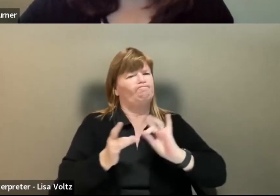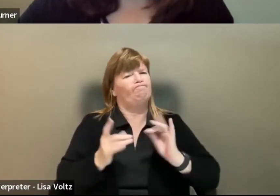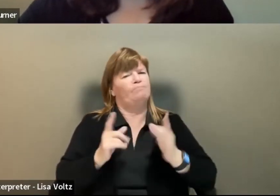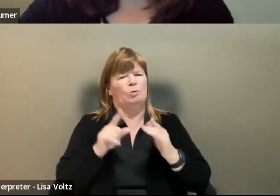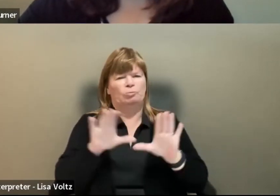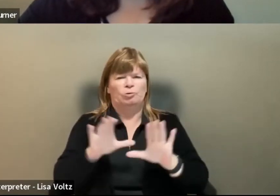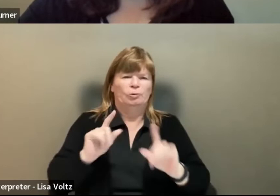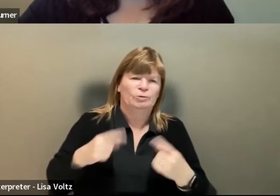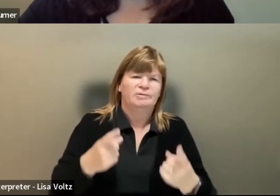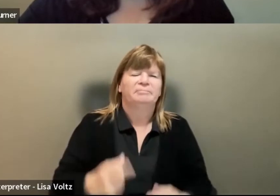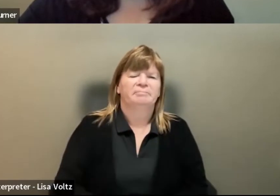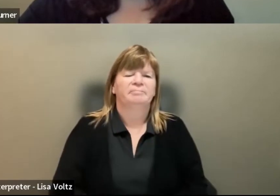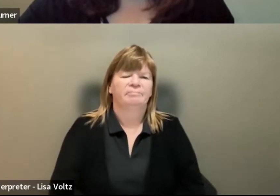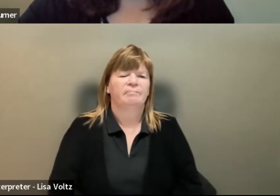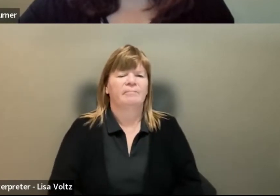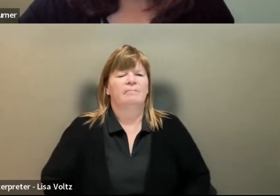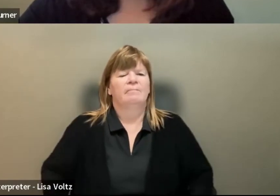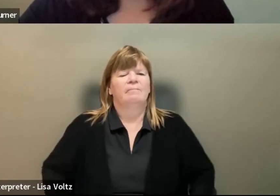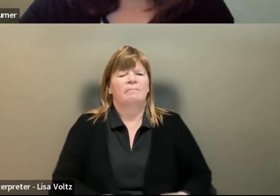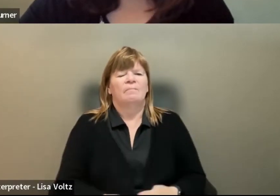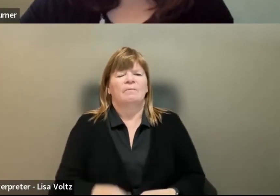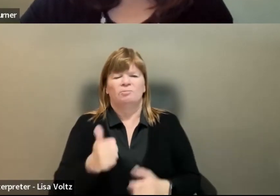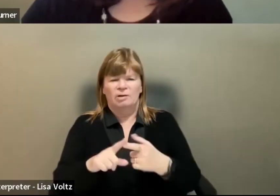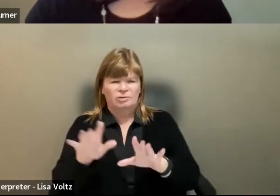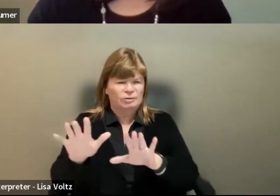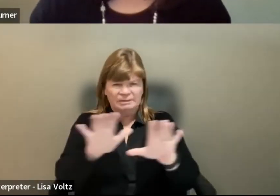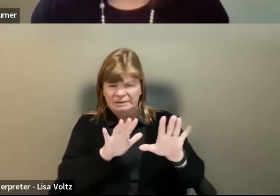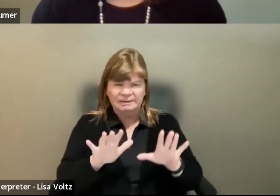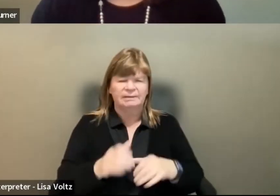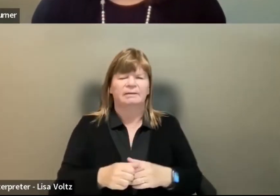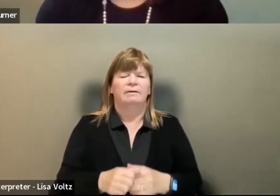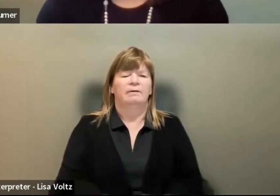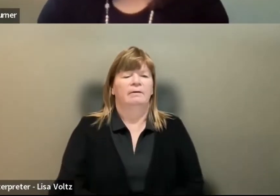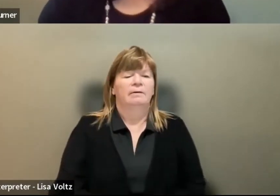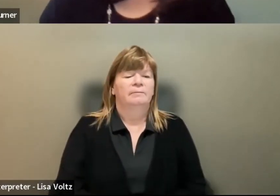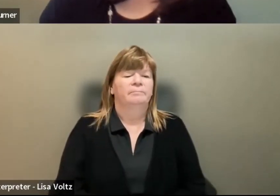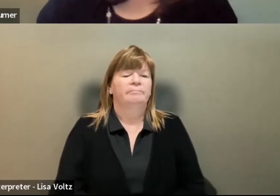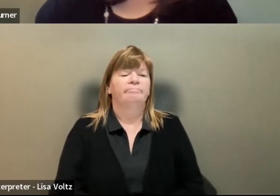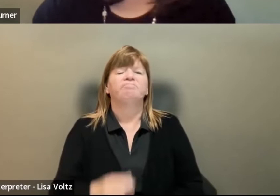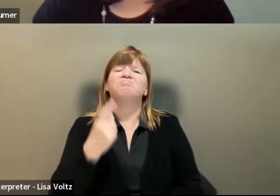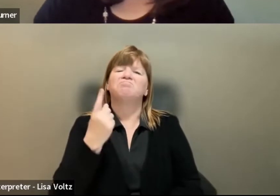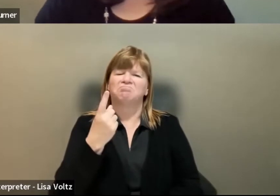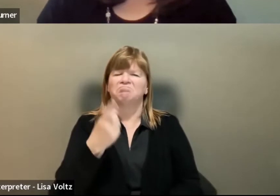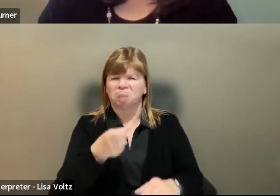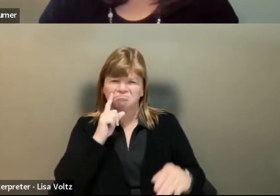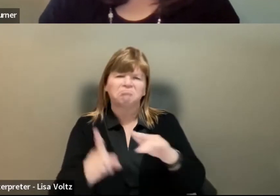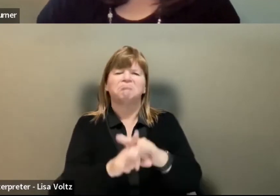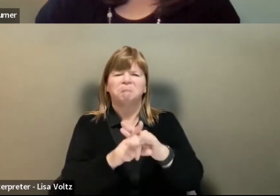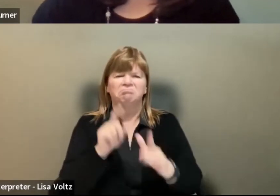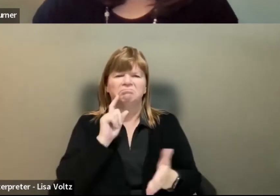done. And I was just trying to kind of capture some of that. One thing that's come out, I